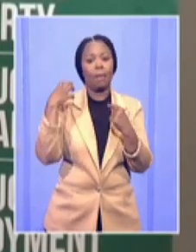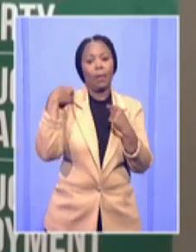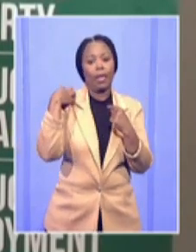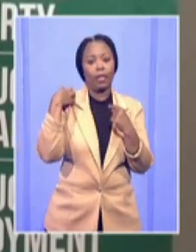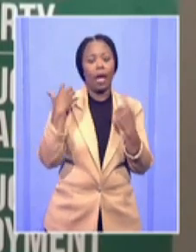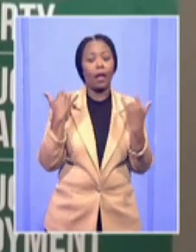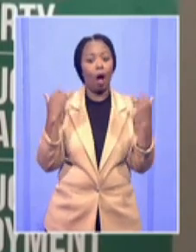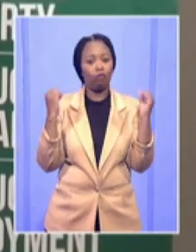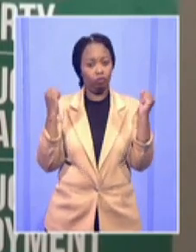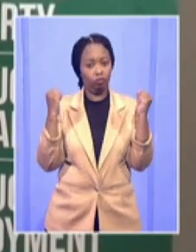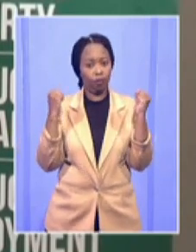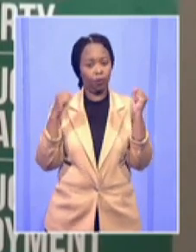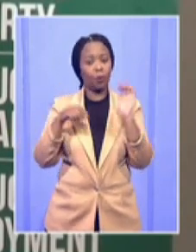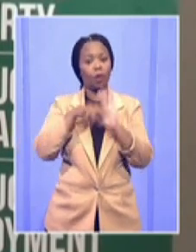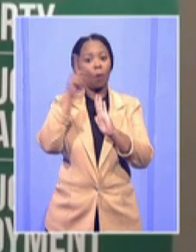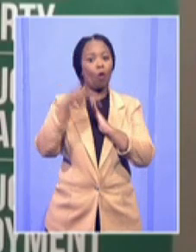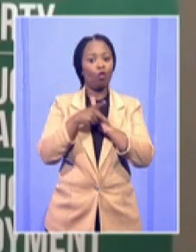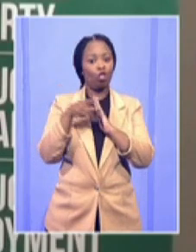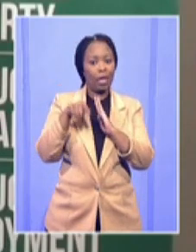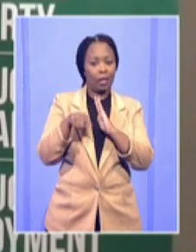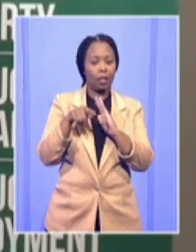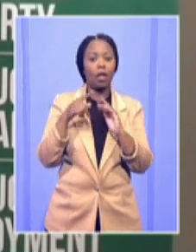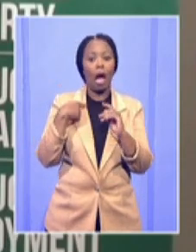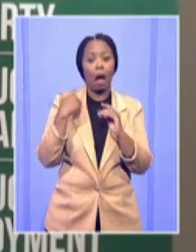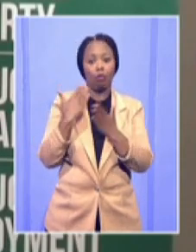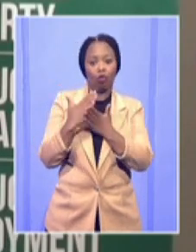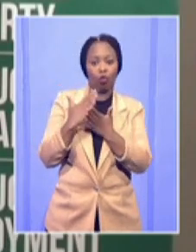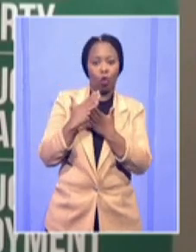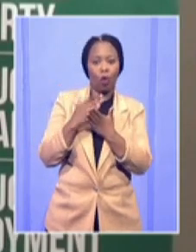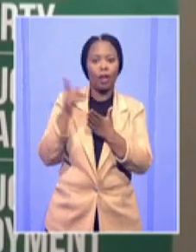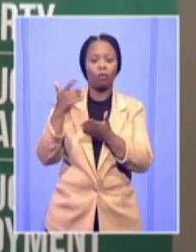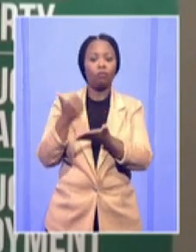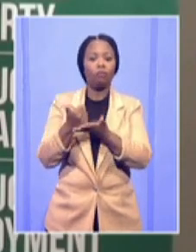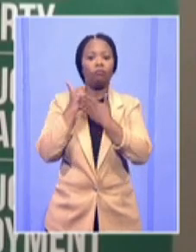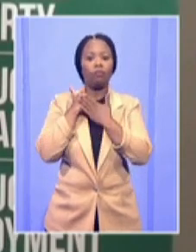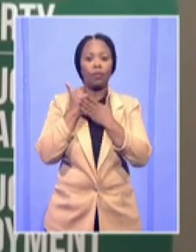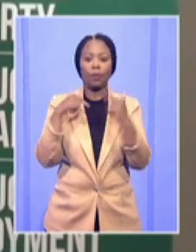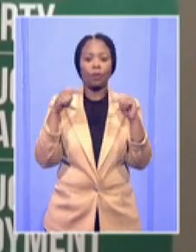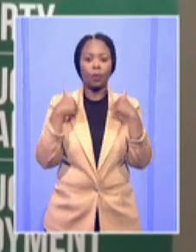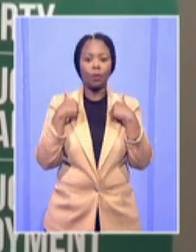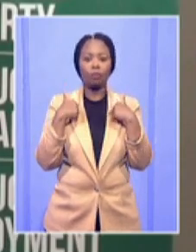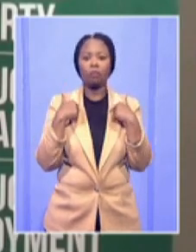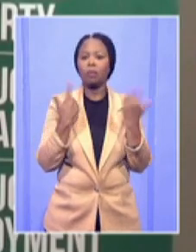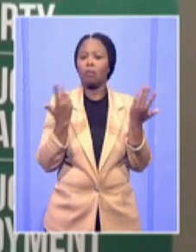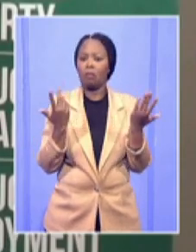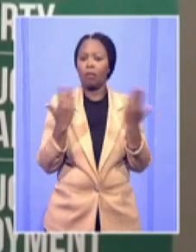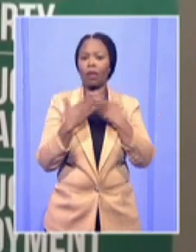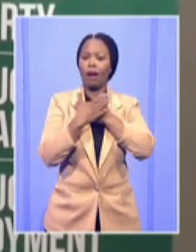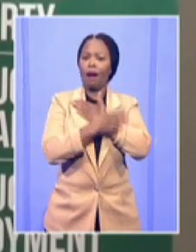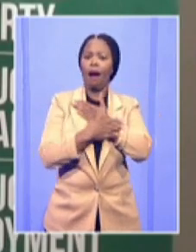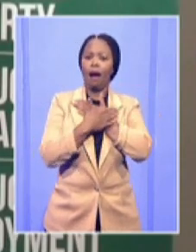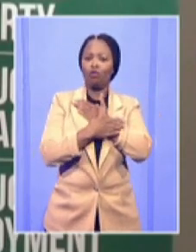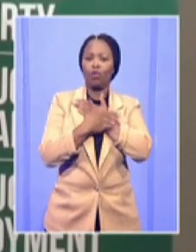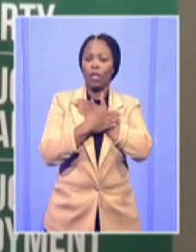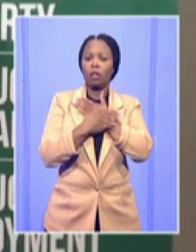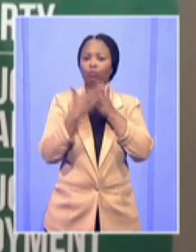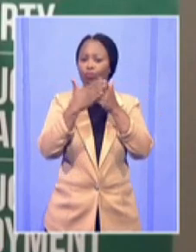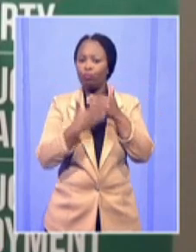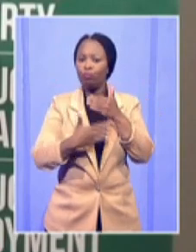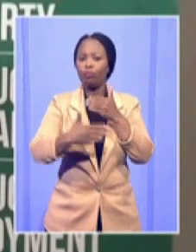about this project, I am sure he's also going to assist us in terms of how this country should be able to look forward